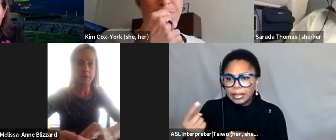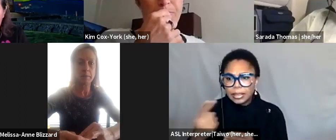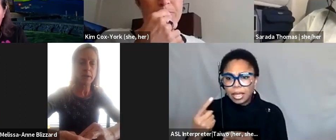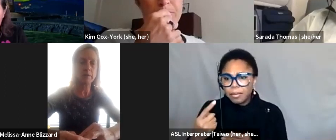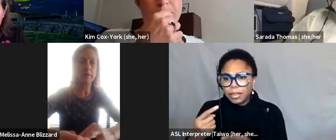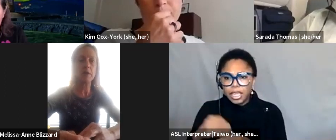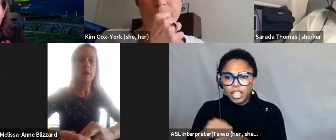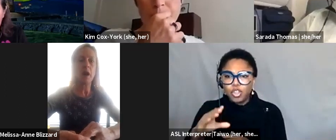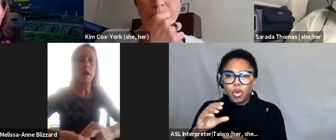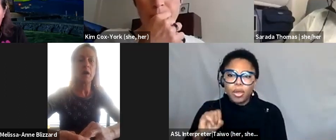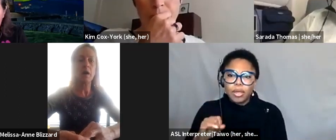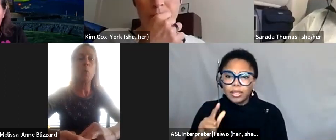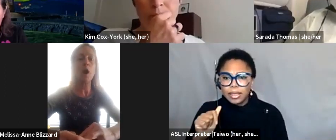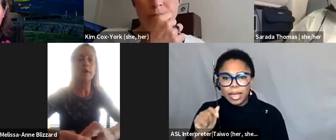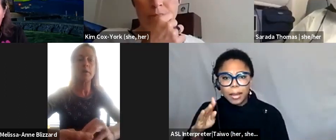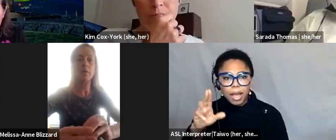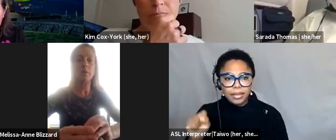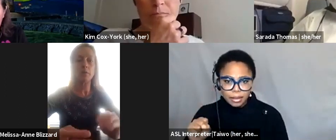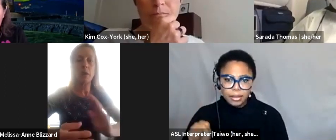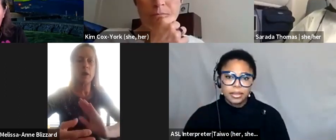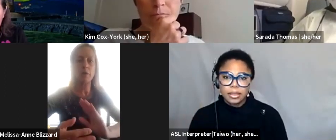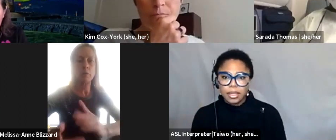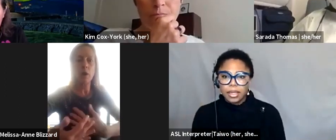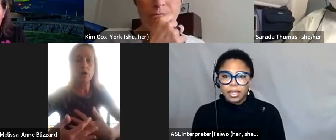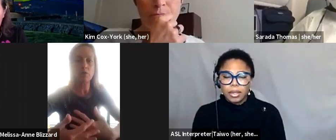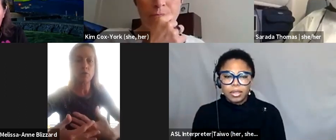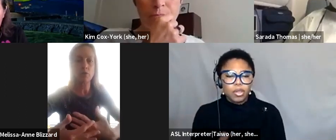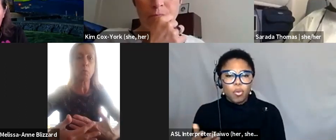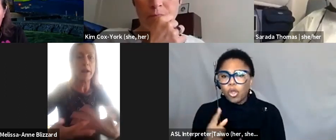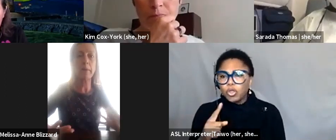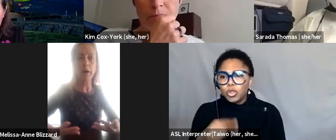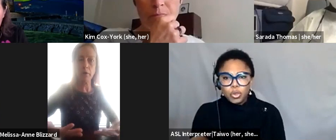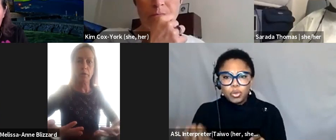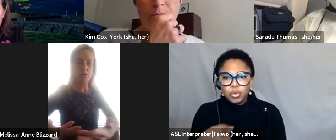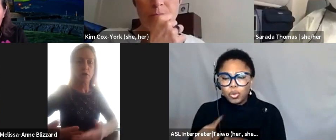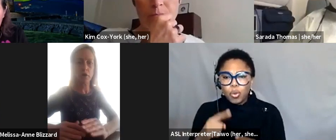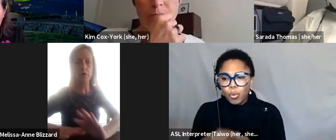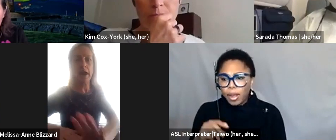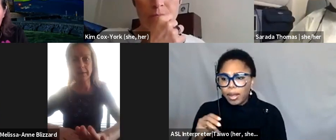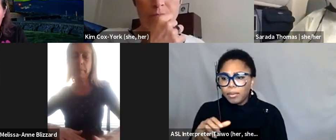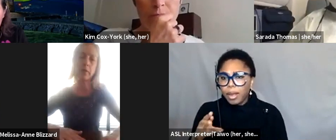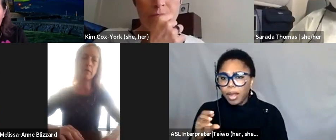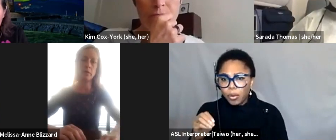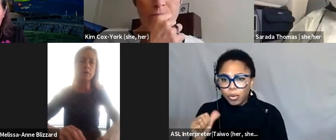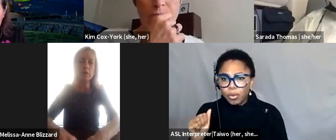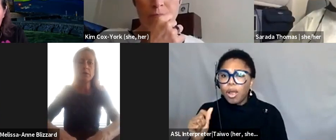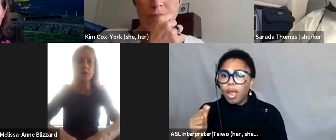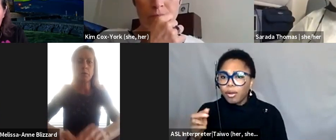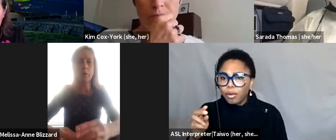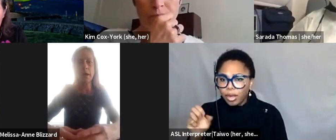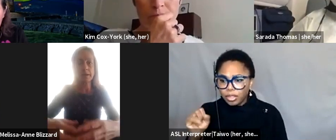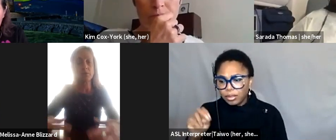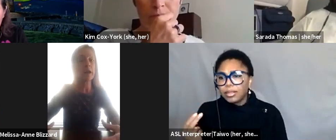your syllabus. Are you ready to go to class? What you do when a microaggression occurs as a professor.